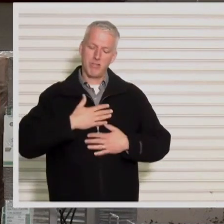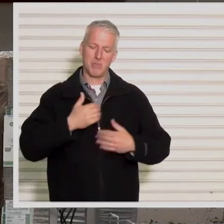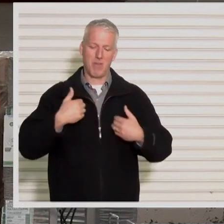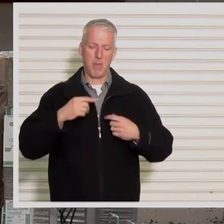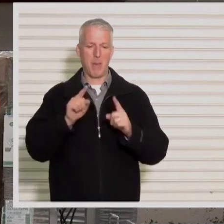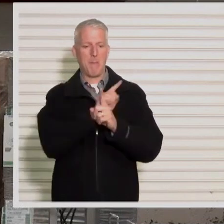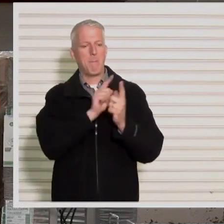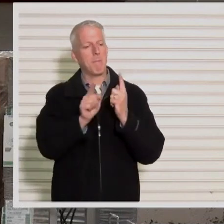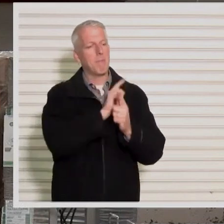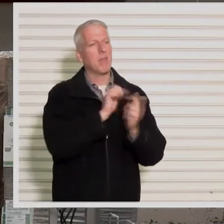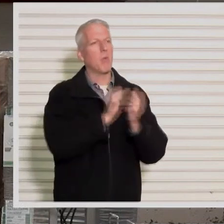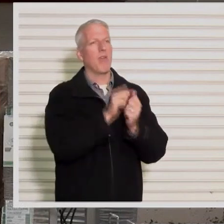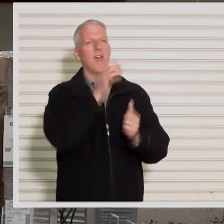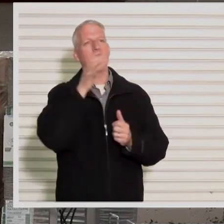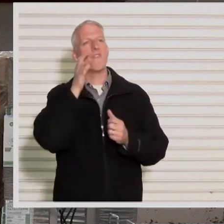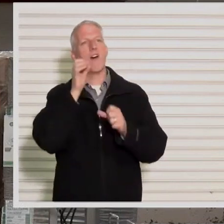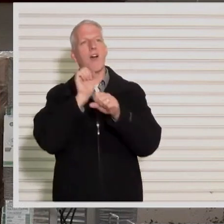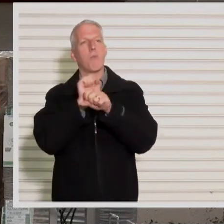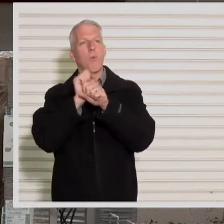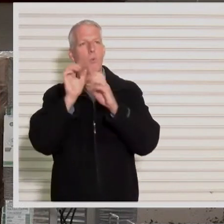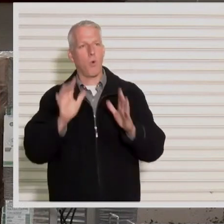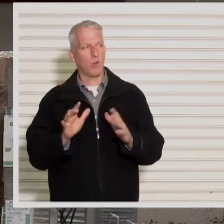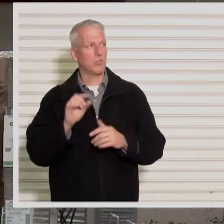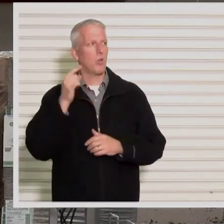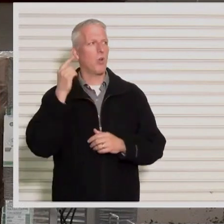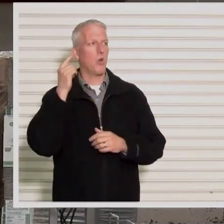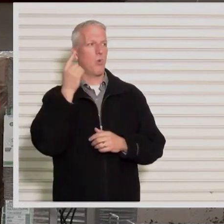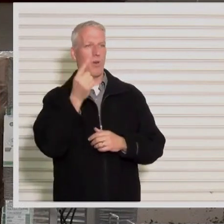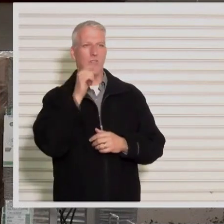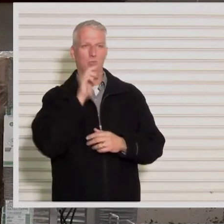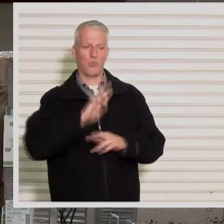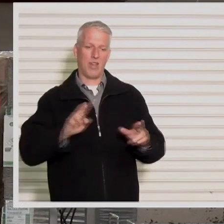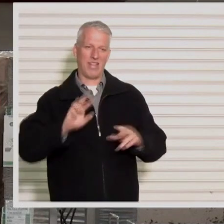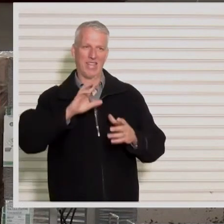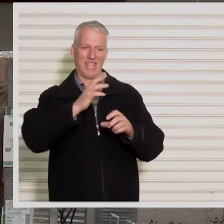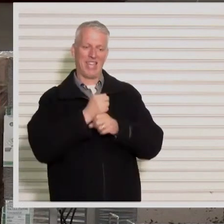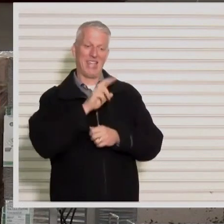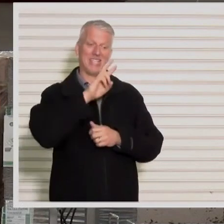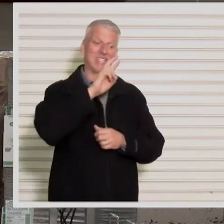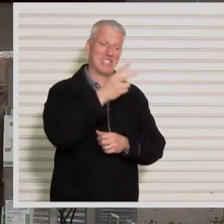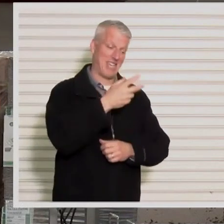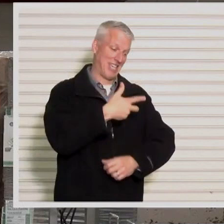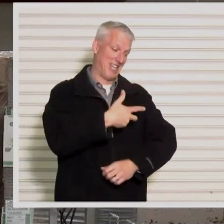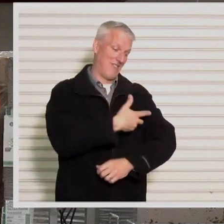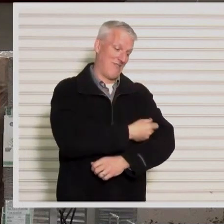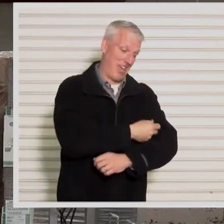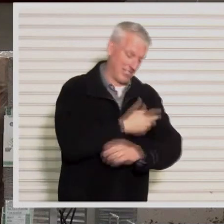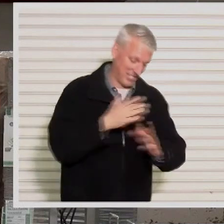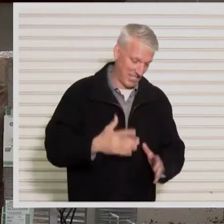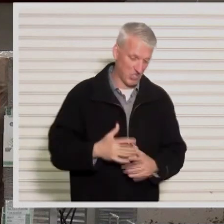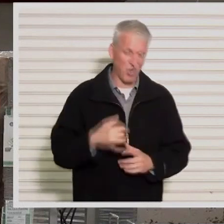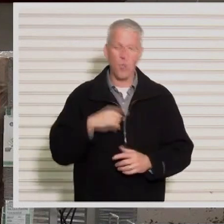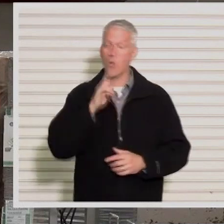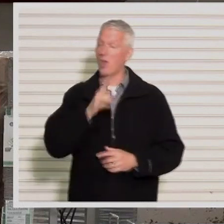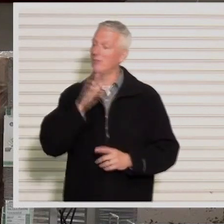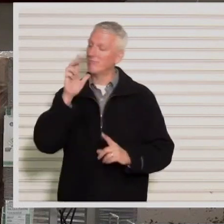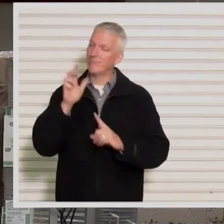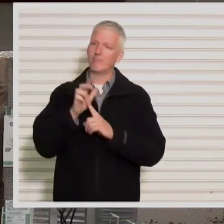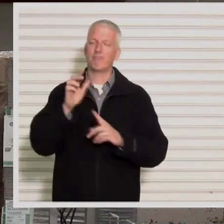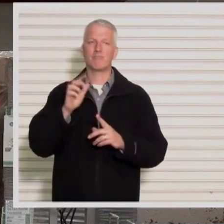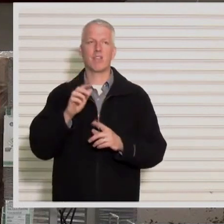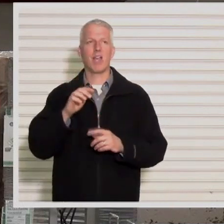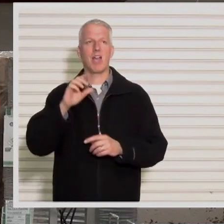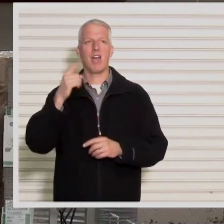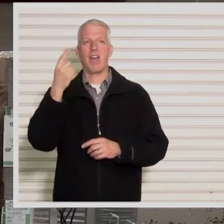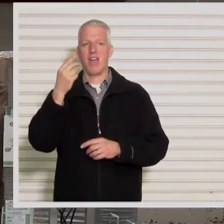farm workers, one who's about to get his second vaccination, another that's about to get his first vaccination, remarkable nurse that came all the